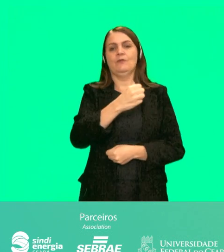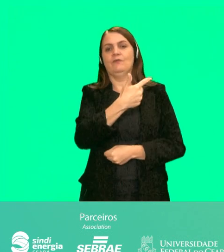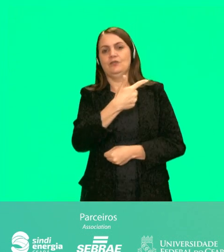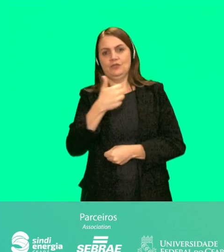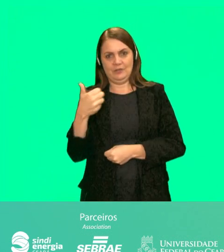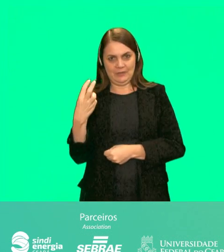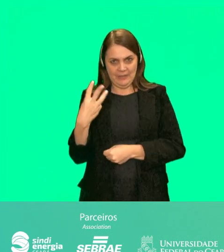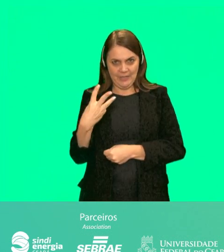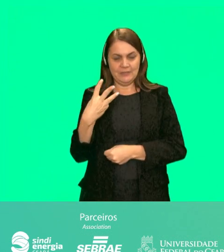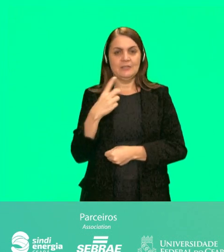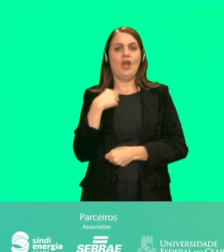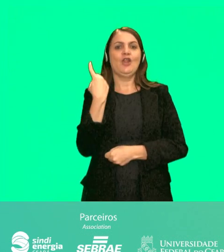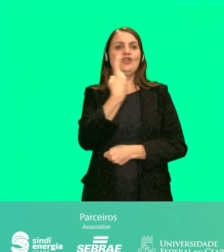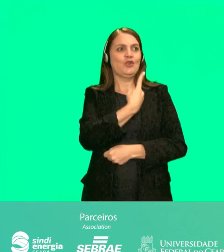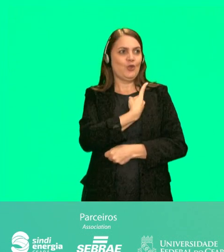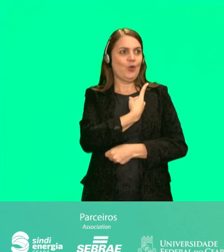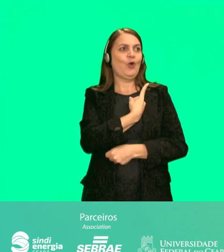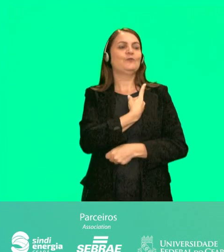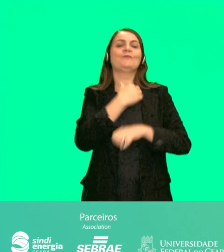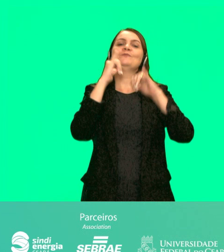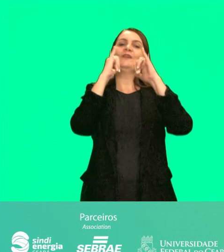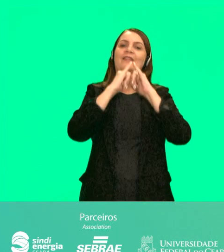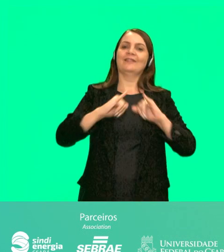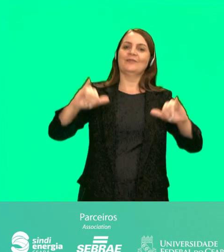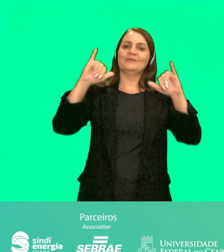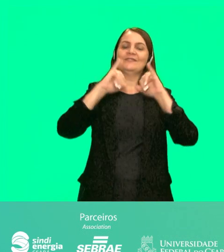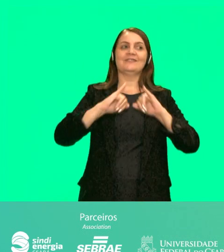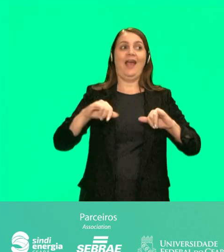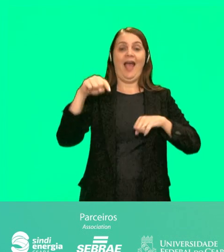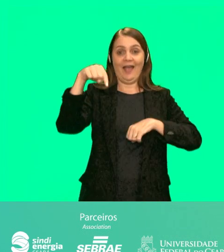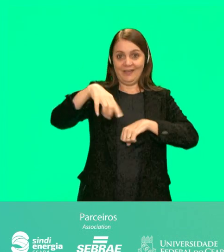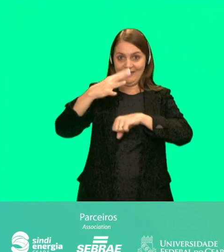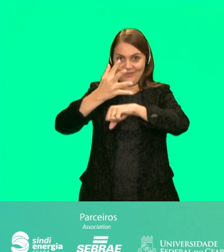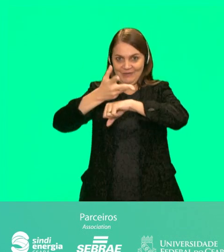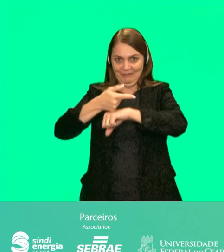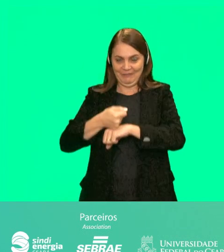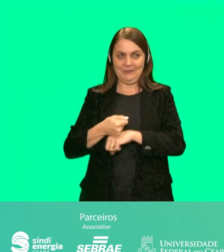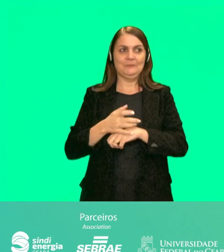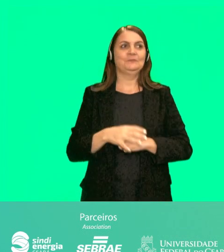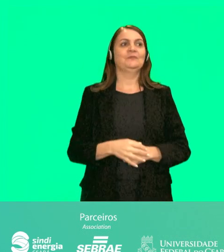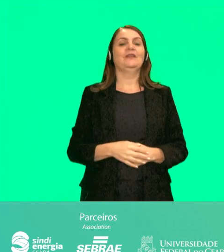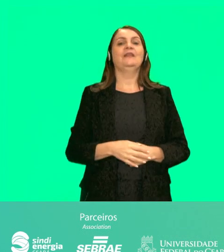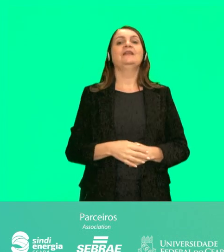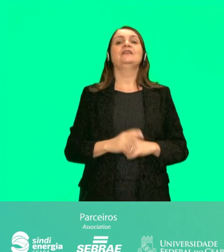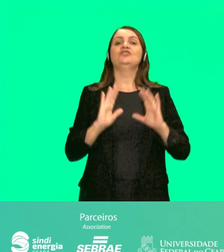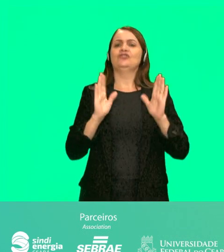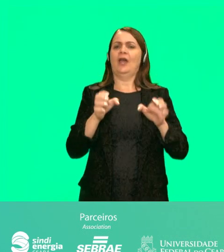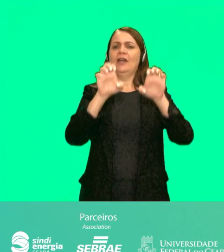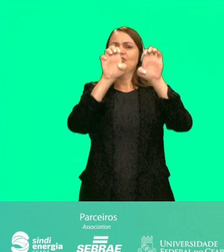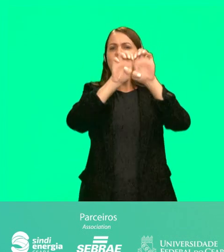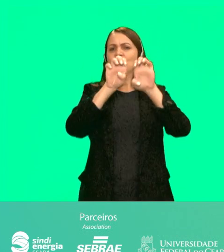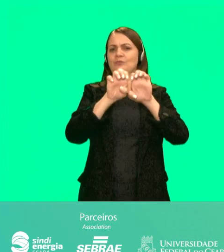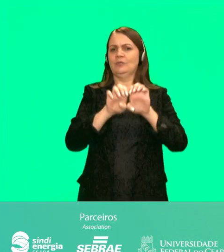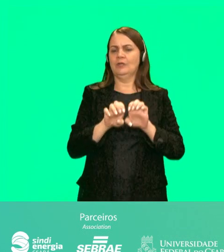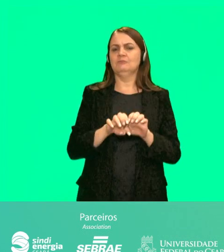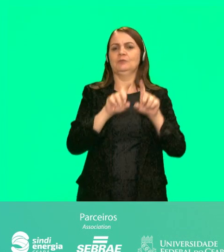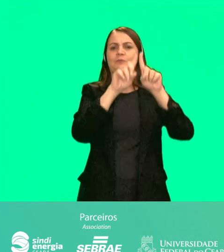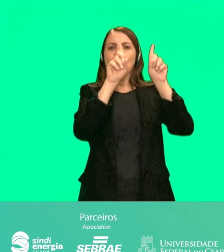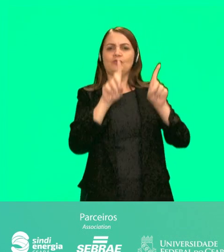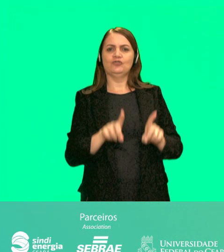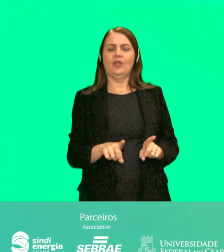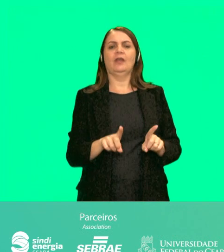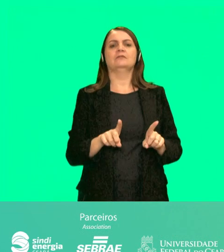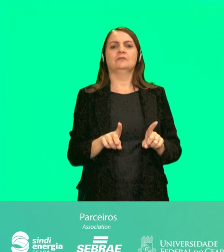announce these projects as a kickoff in 2023. So these are our NEA